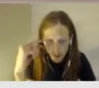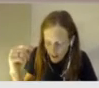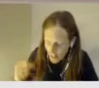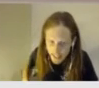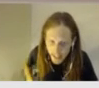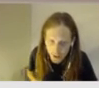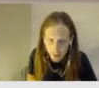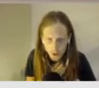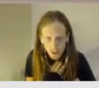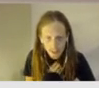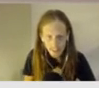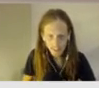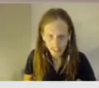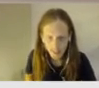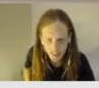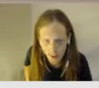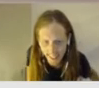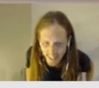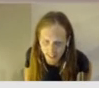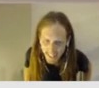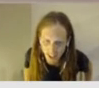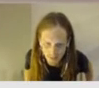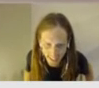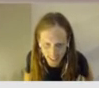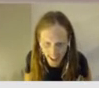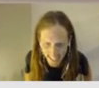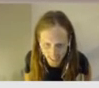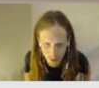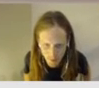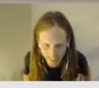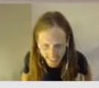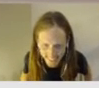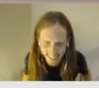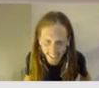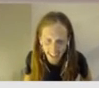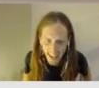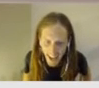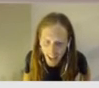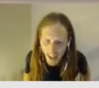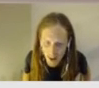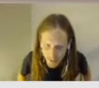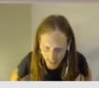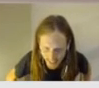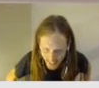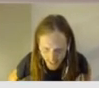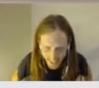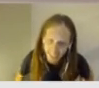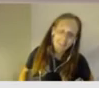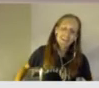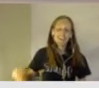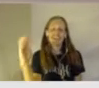them are antisocial, like, not very interactive human beings. I hope that yours are